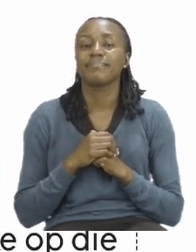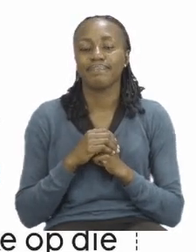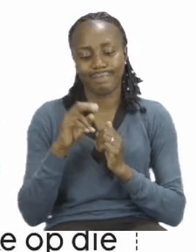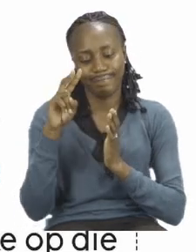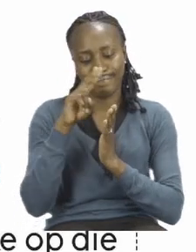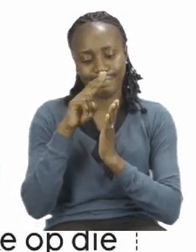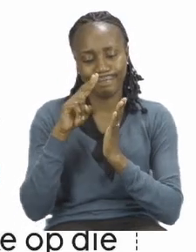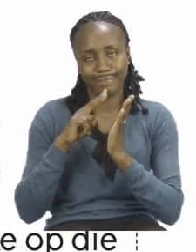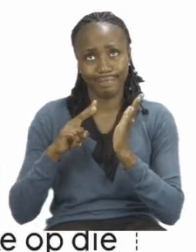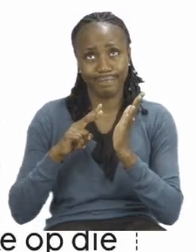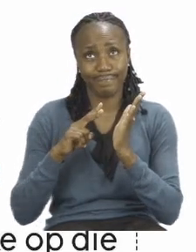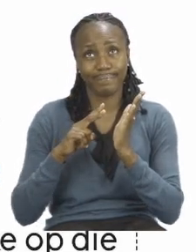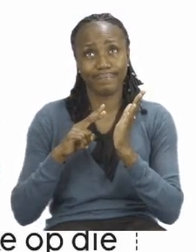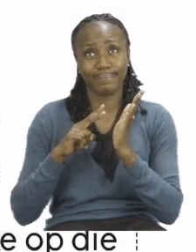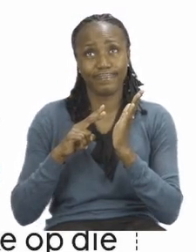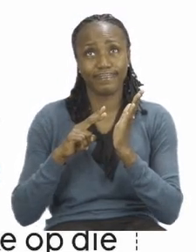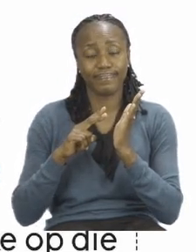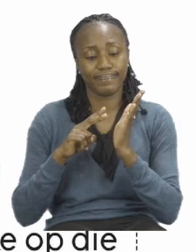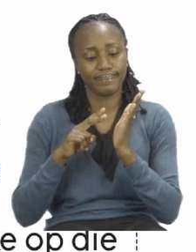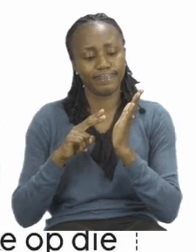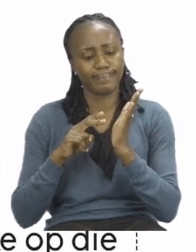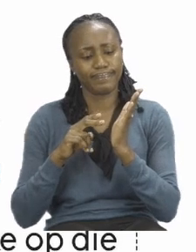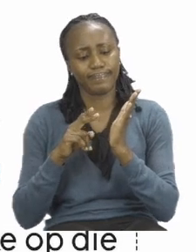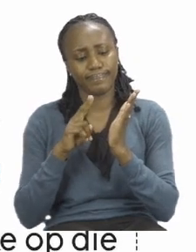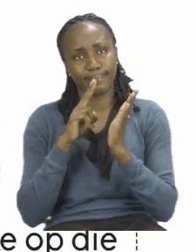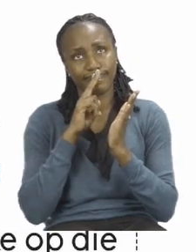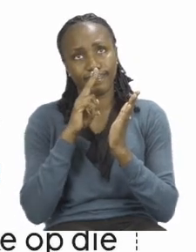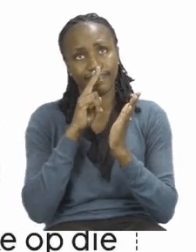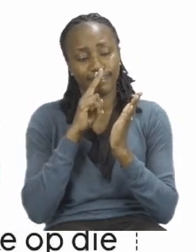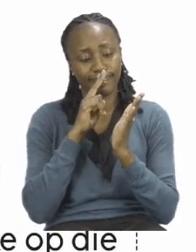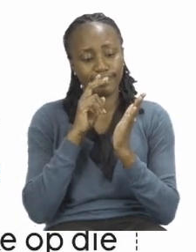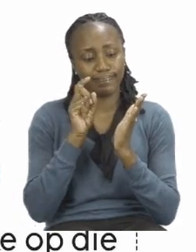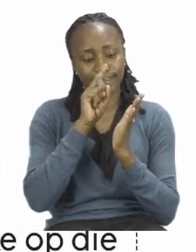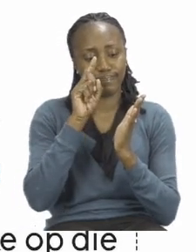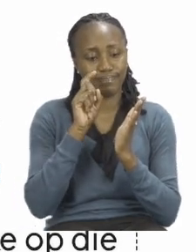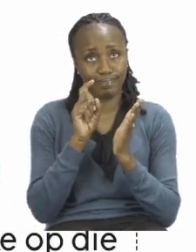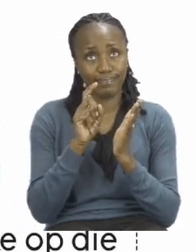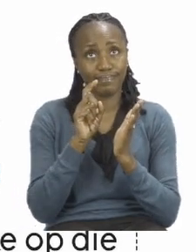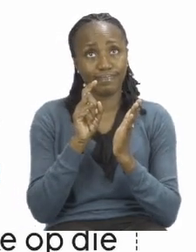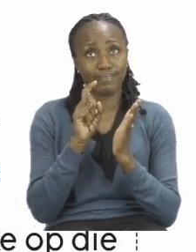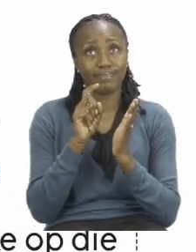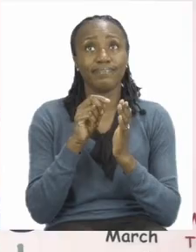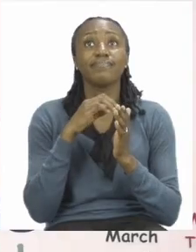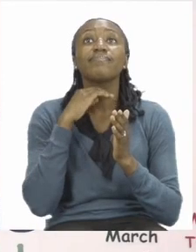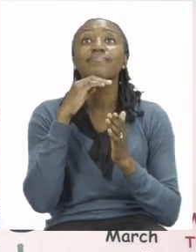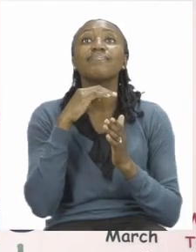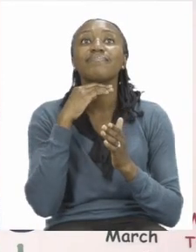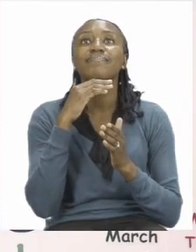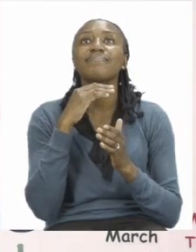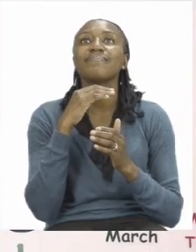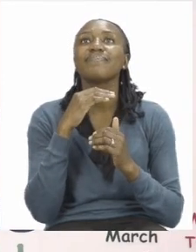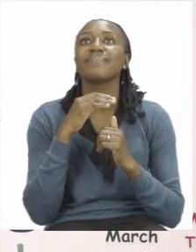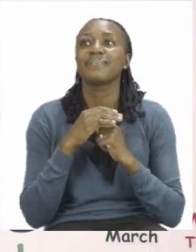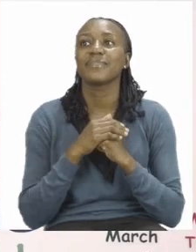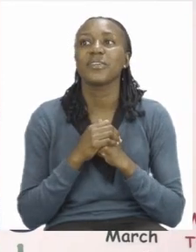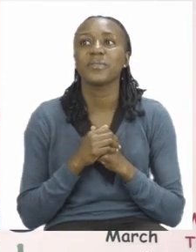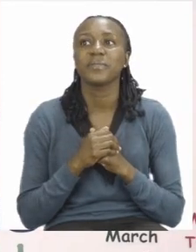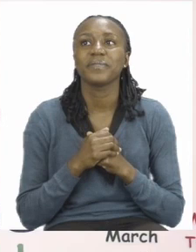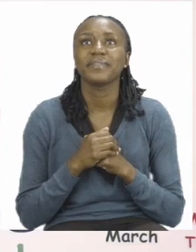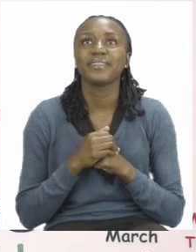the story and then answer the questions that follow. Today's story is all about